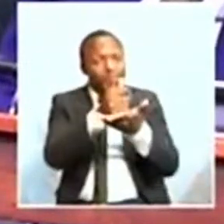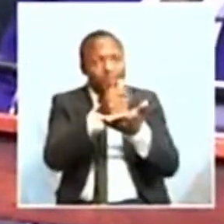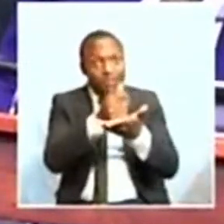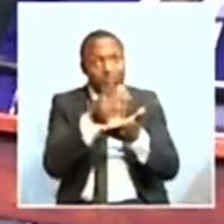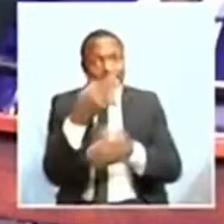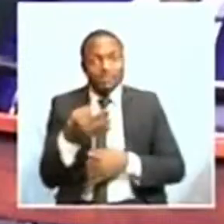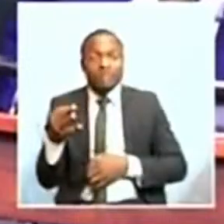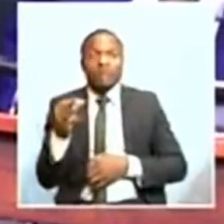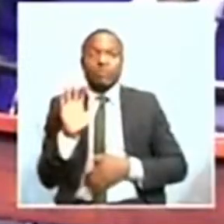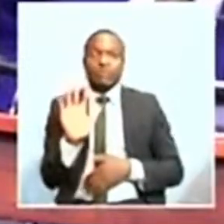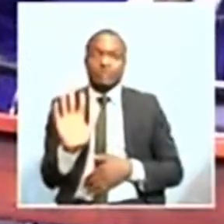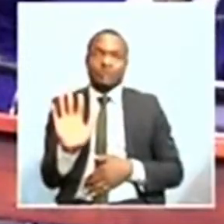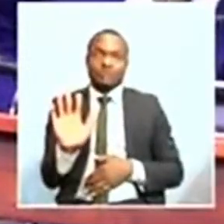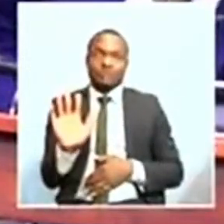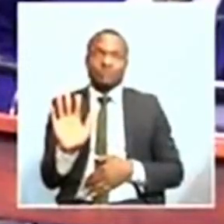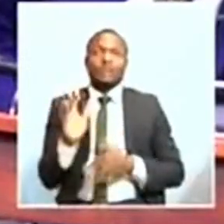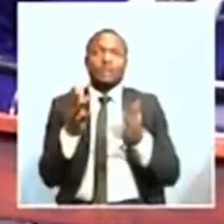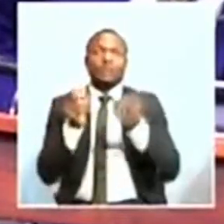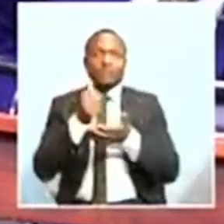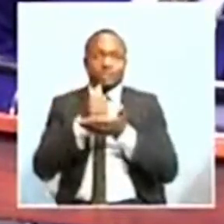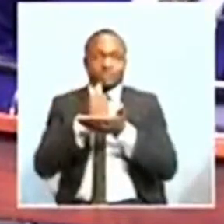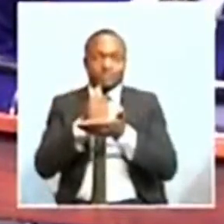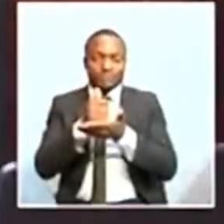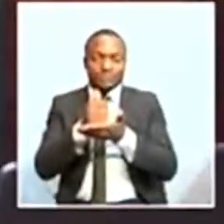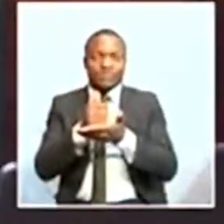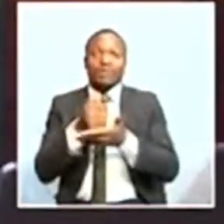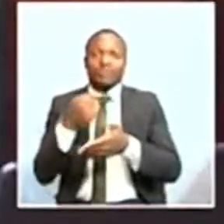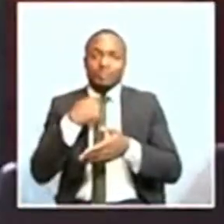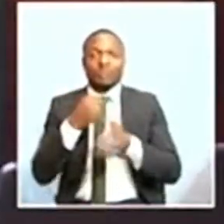facility where he's gone? Order, I seek your indulgence. I had